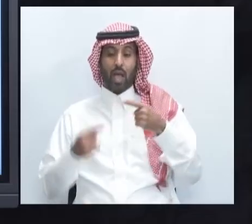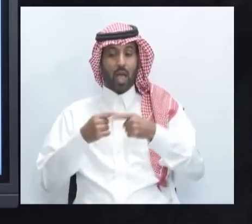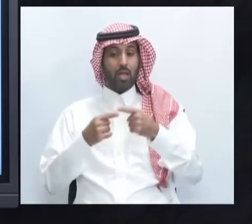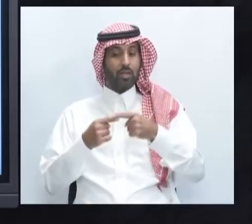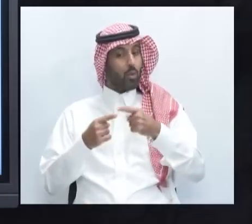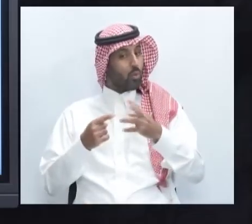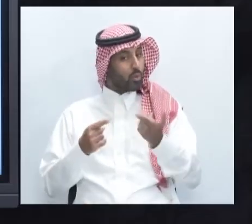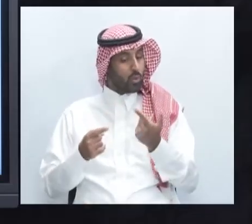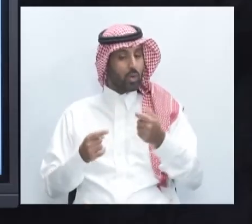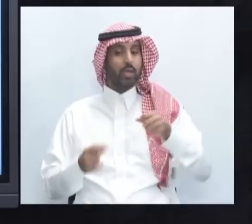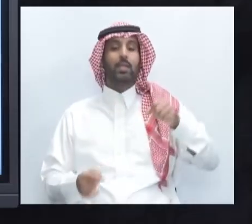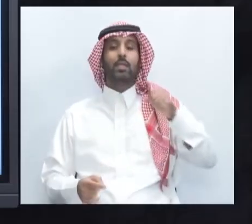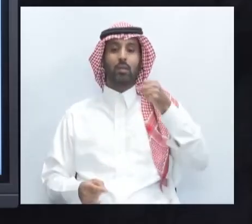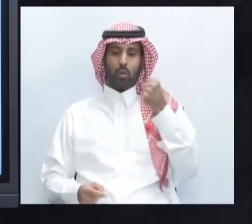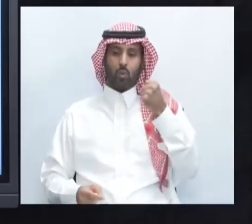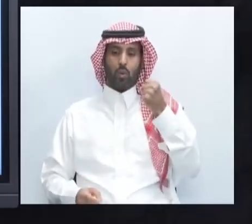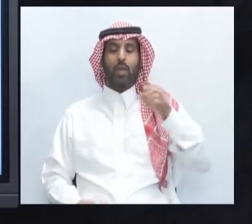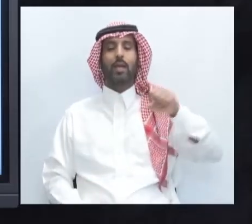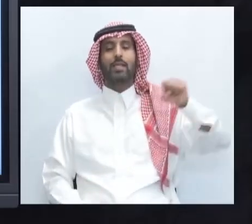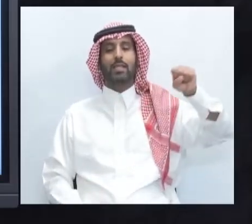this?